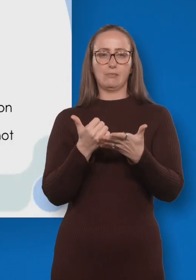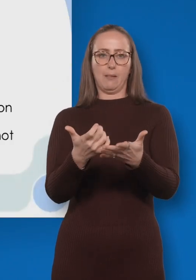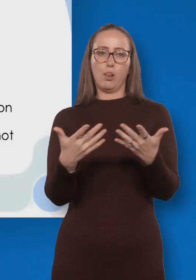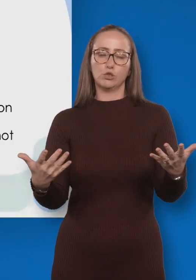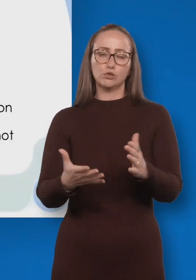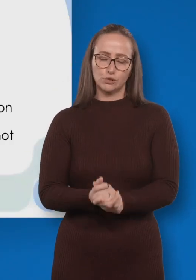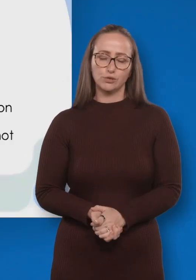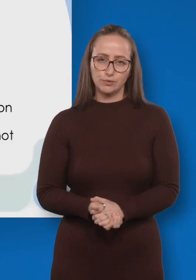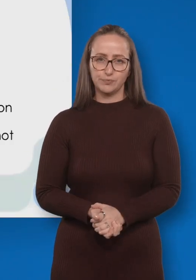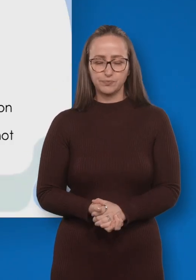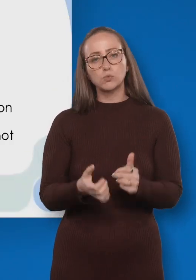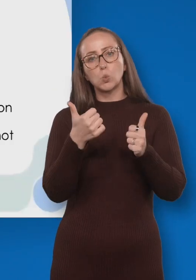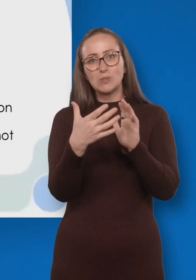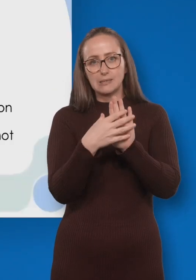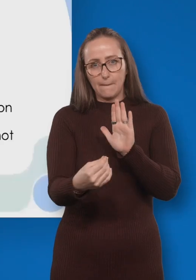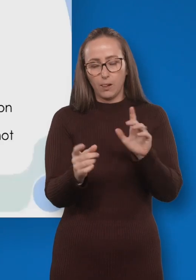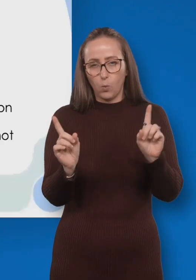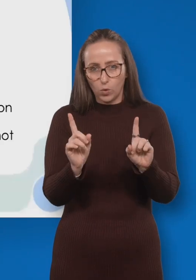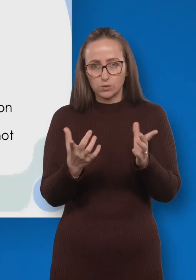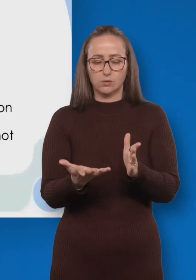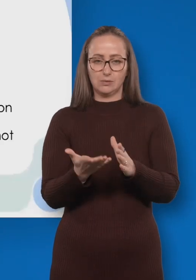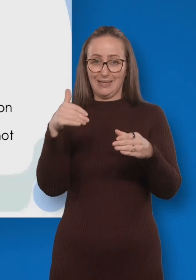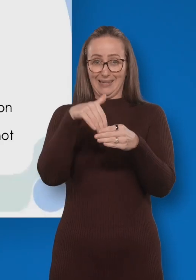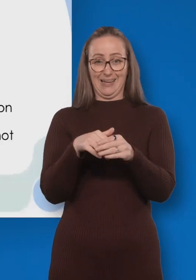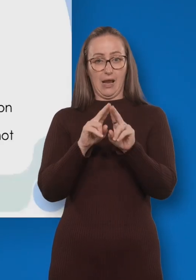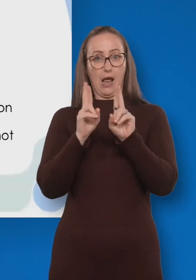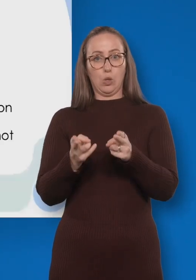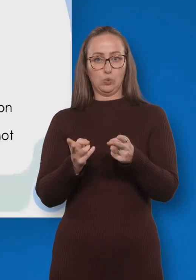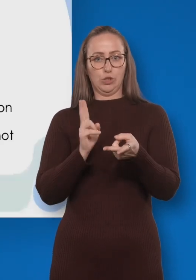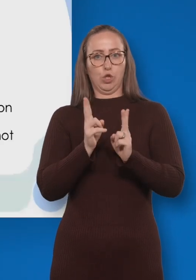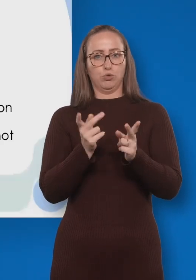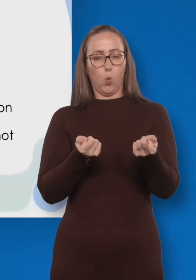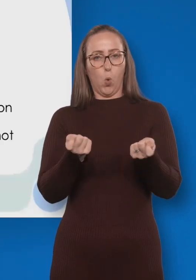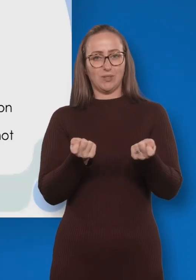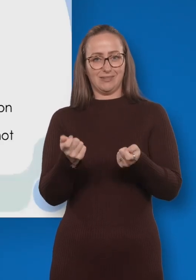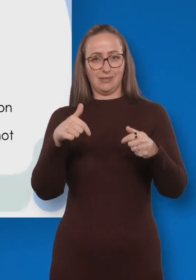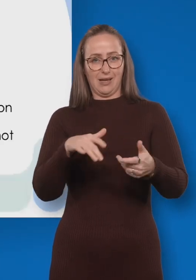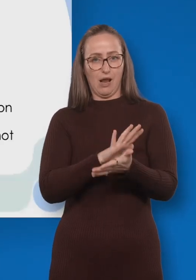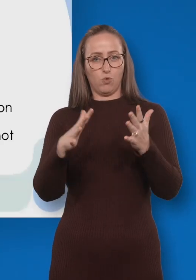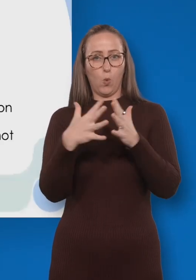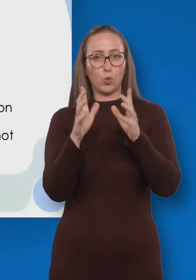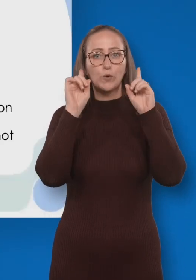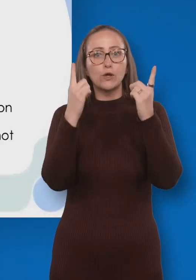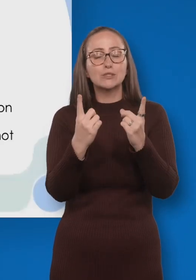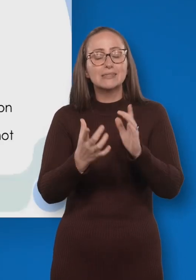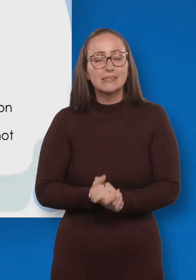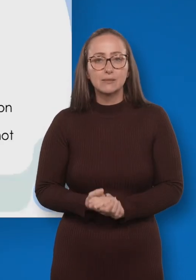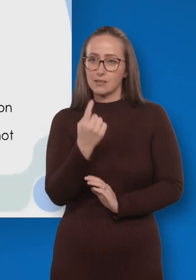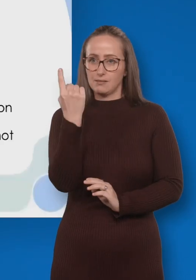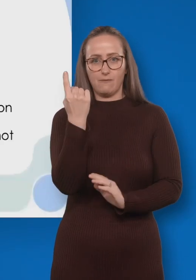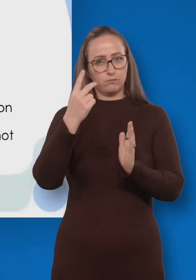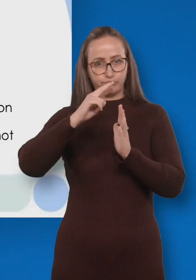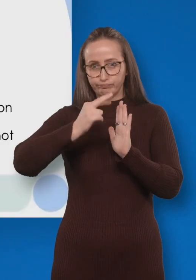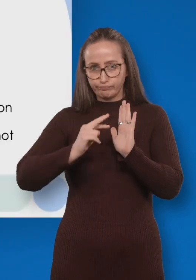help. So again, a good example is that we have an in-house interpreter coordinator at Heriot-Watt University who will organise